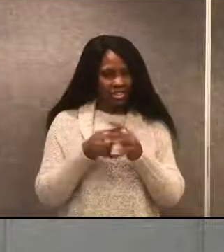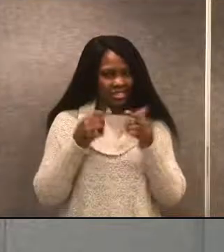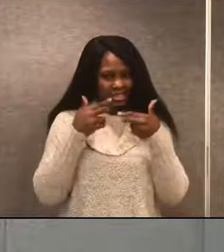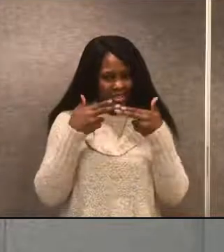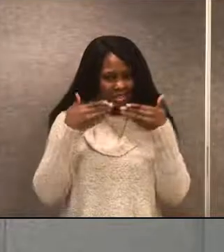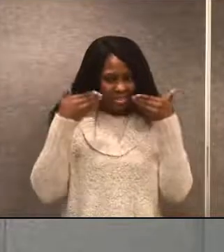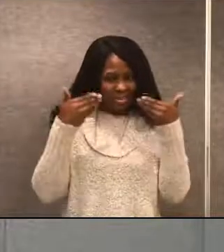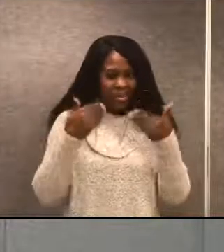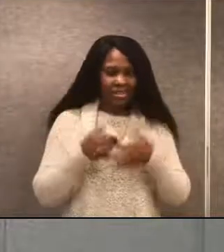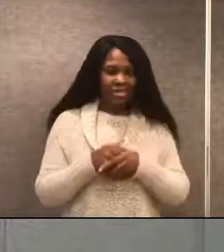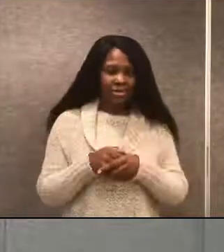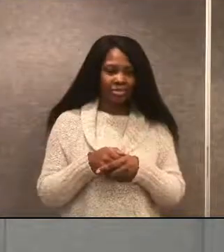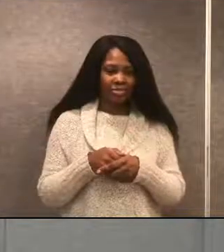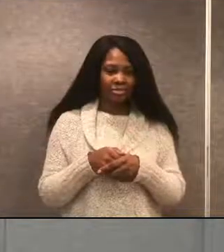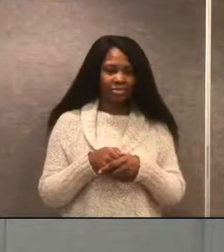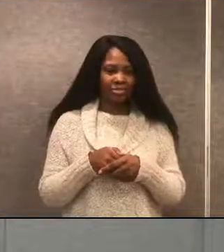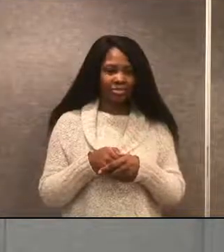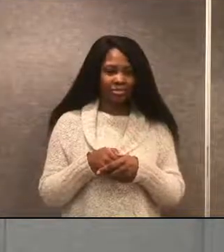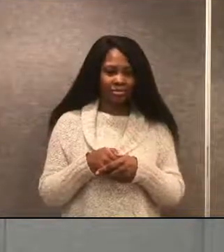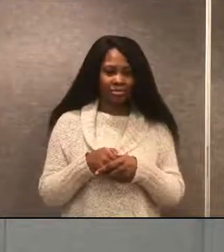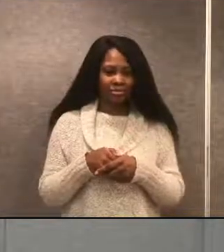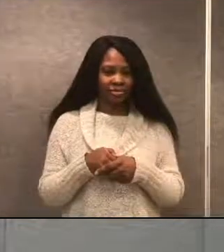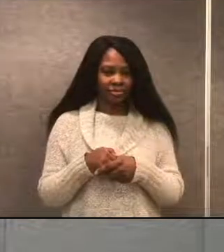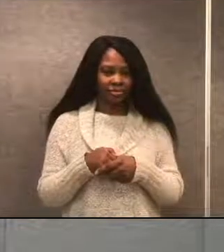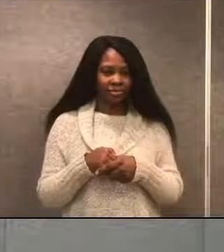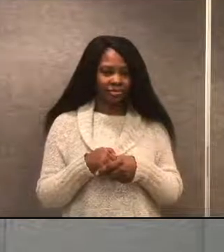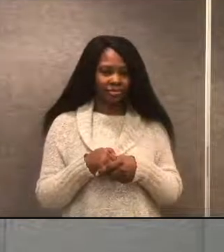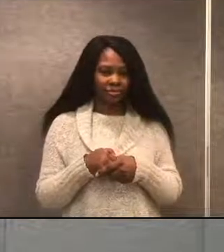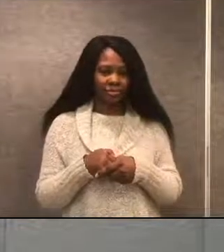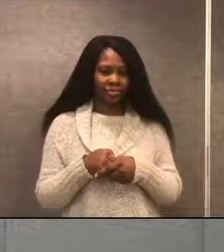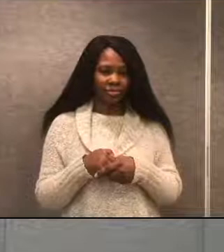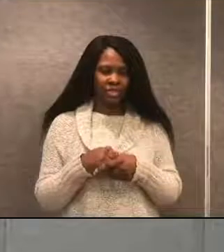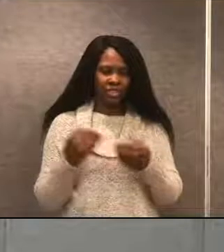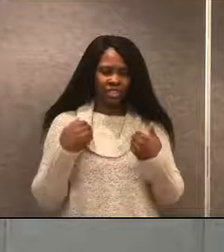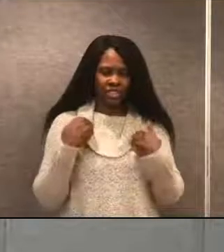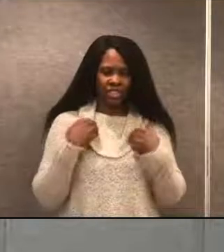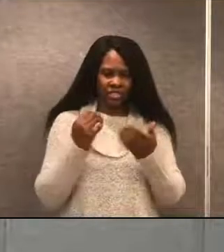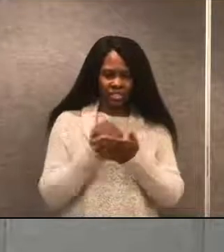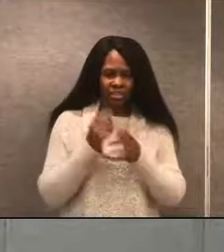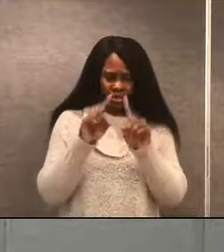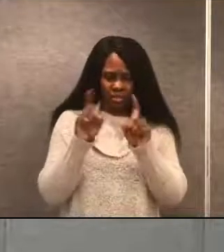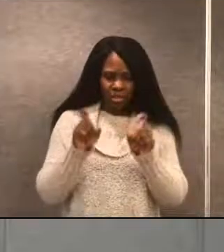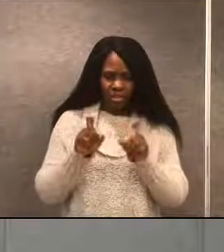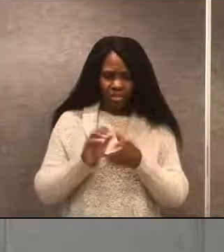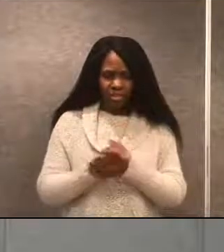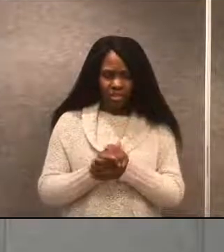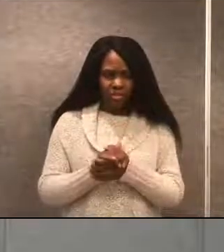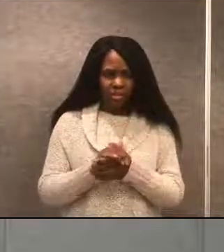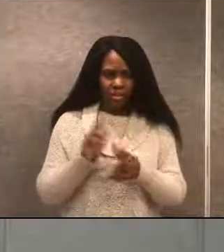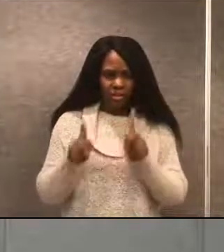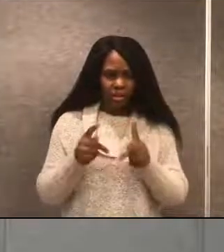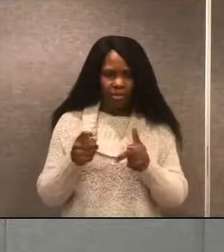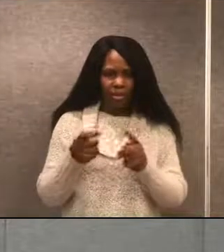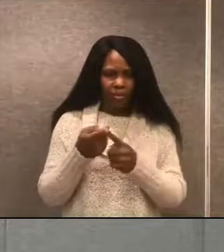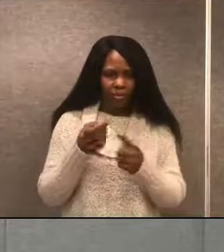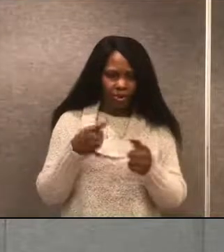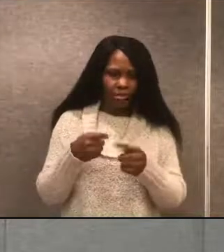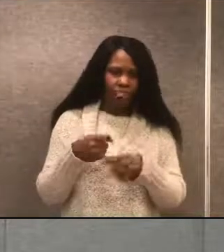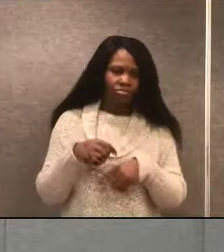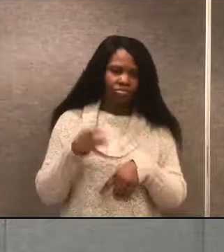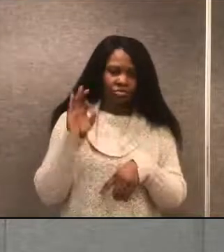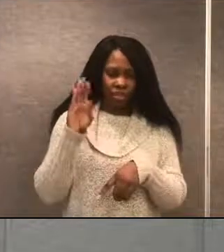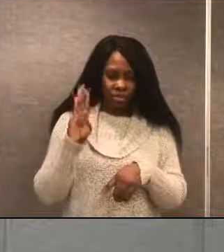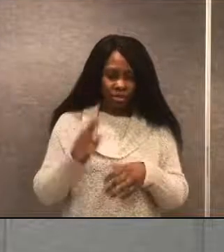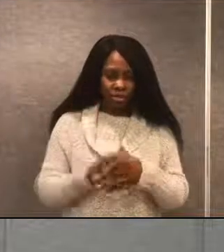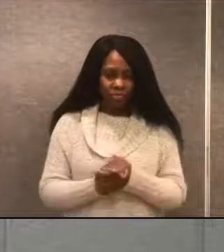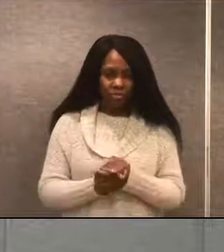seen on one of our town halls. Yeah, let's get some of the questions into those who are on our phone lines. So we